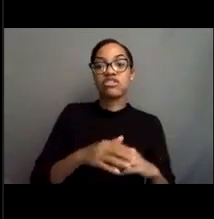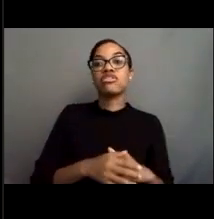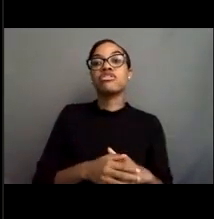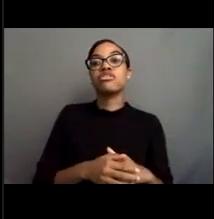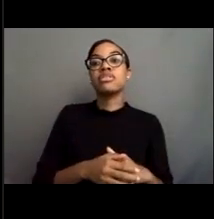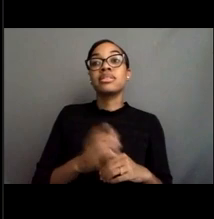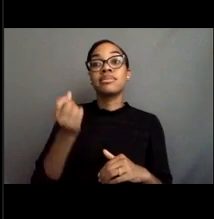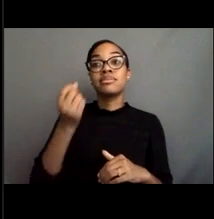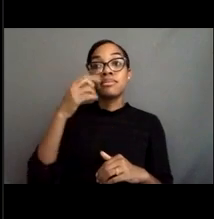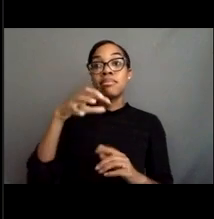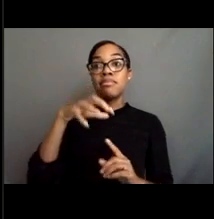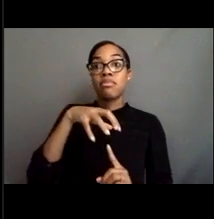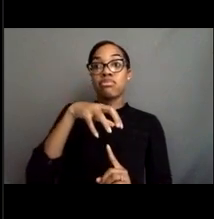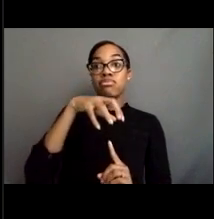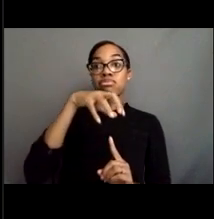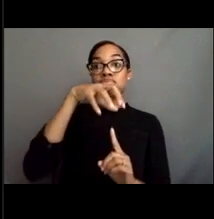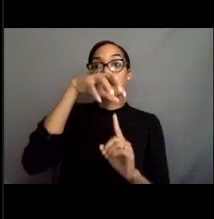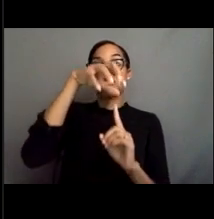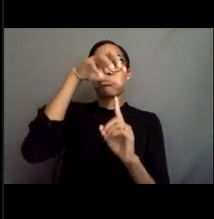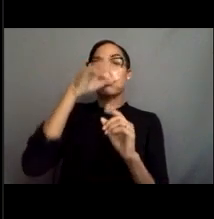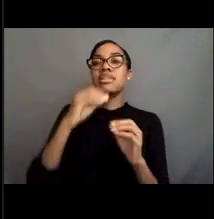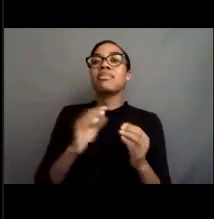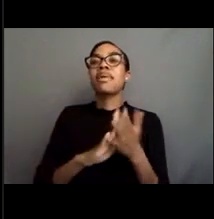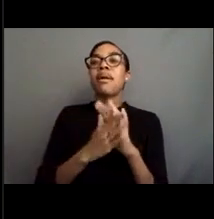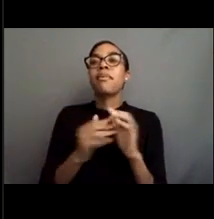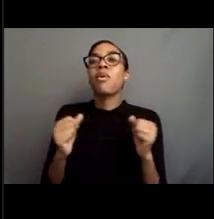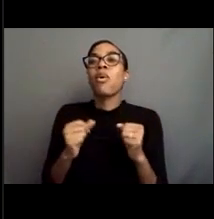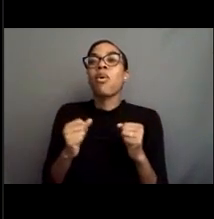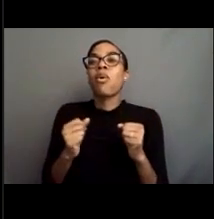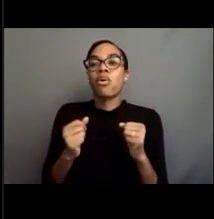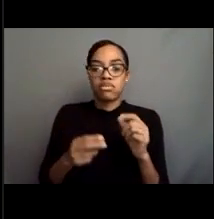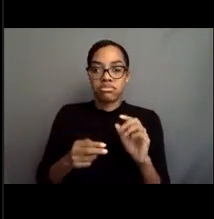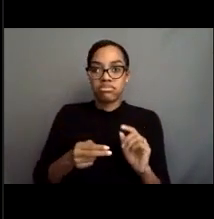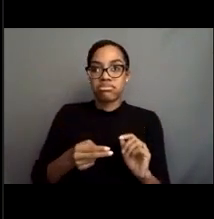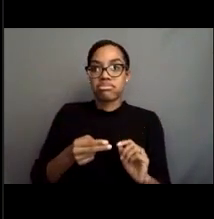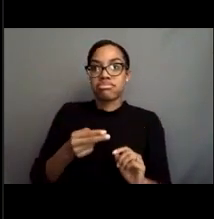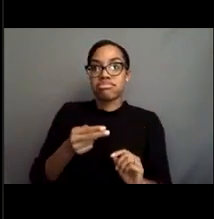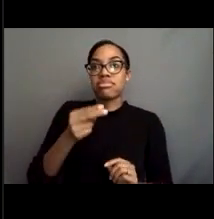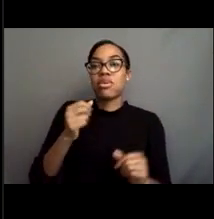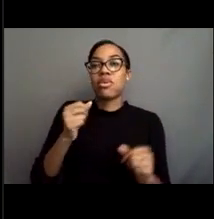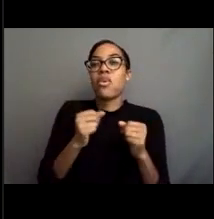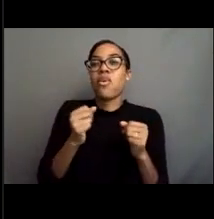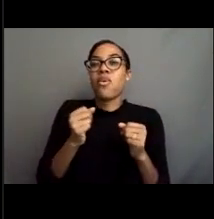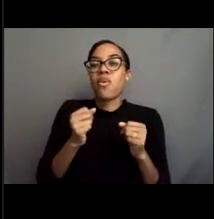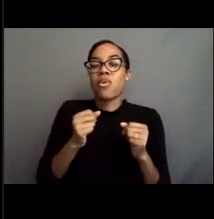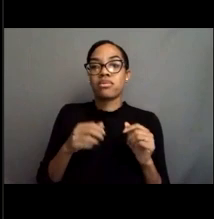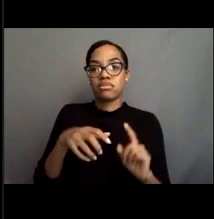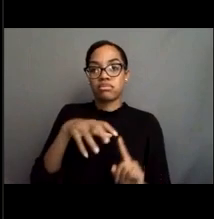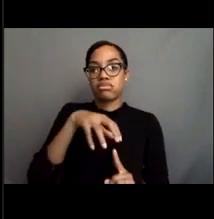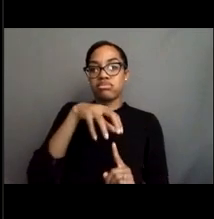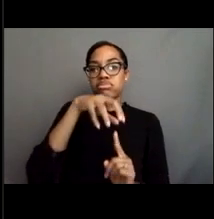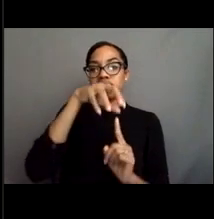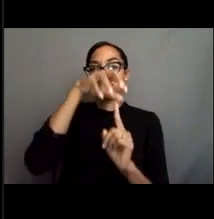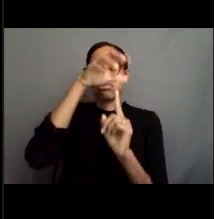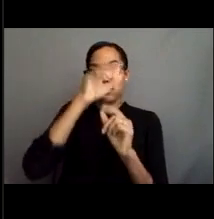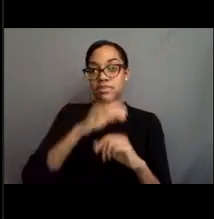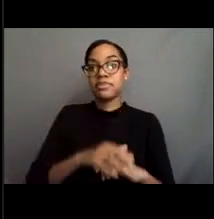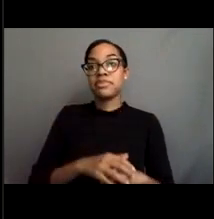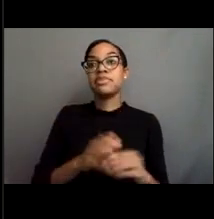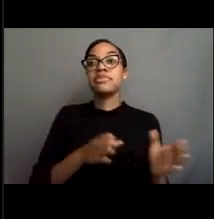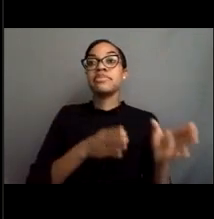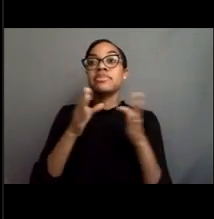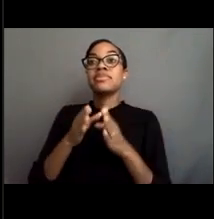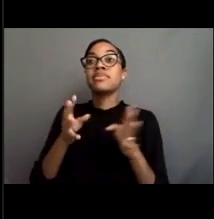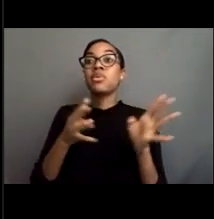up, it gets getting colder and colder as you get higher and higher in the atmosphere. And it's also measuring the winds. We talked about this,